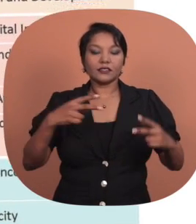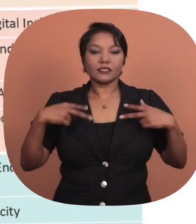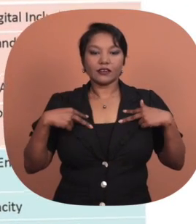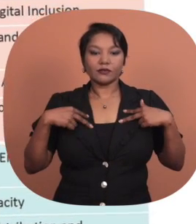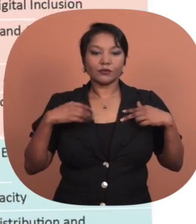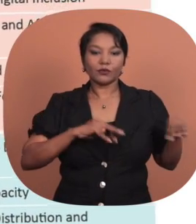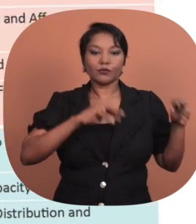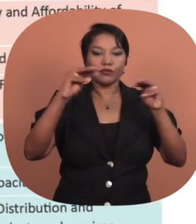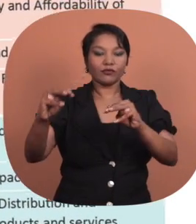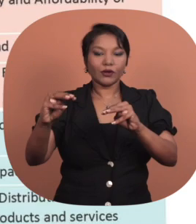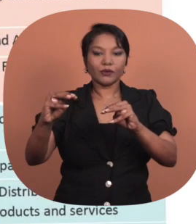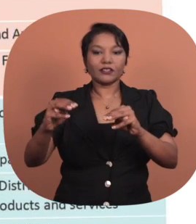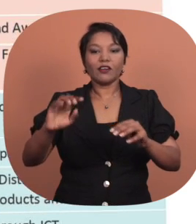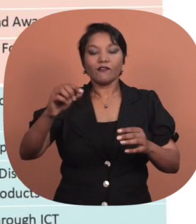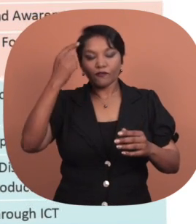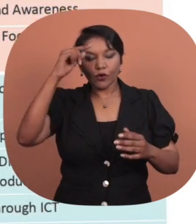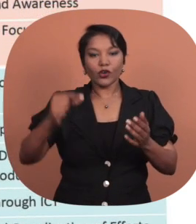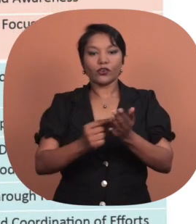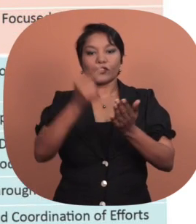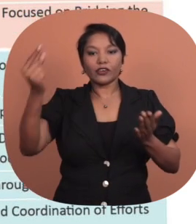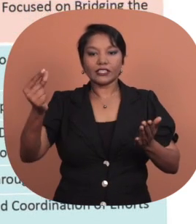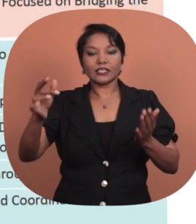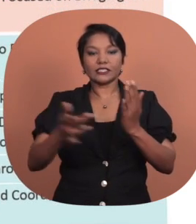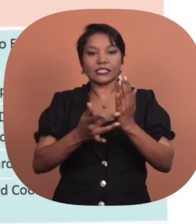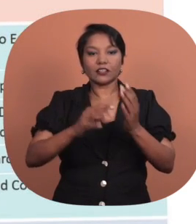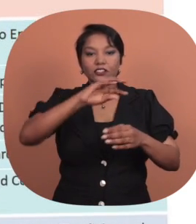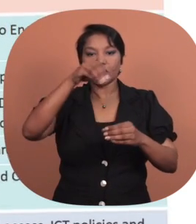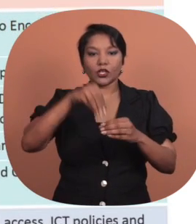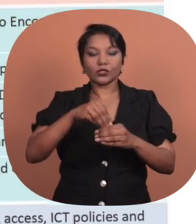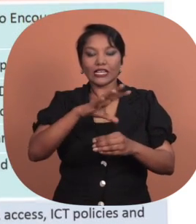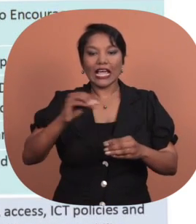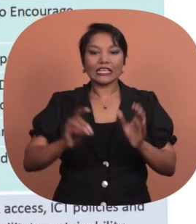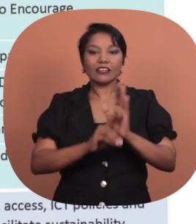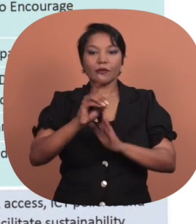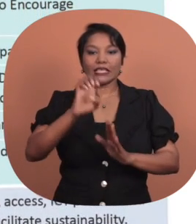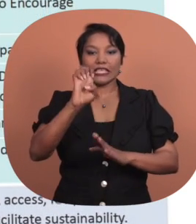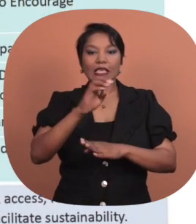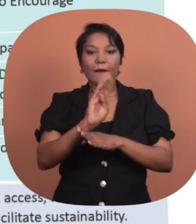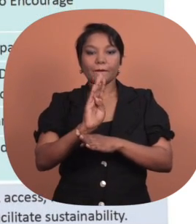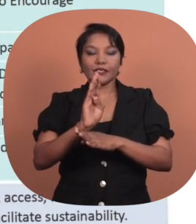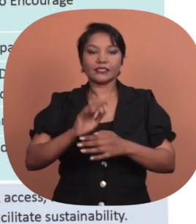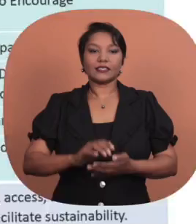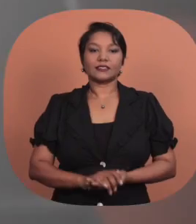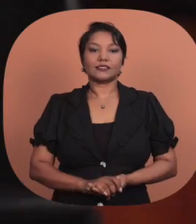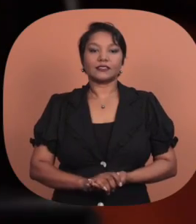of the National ICT Plan, which are greater technological inclusion and the development of an e-business